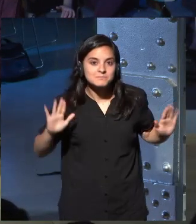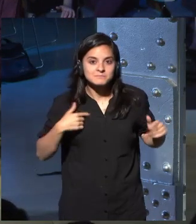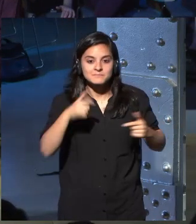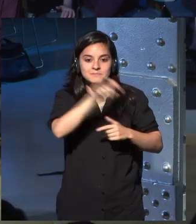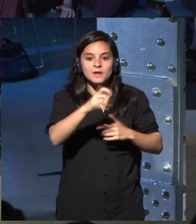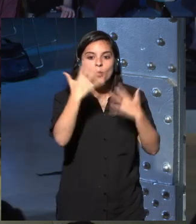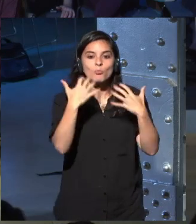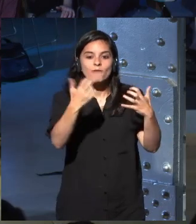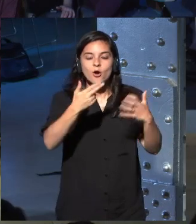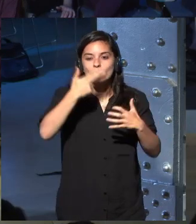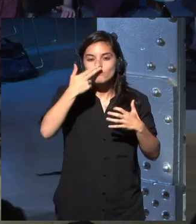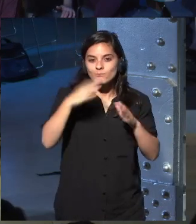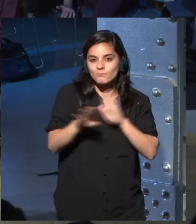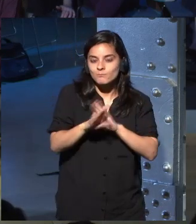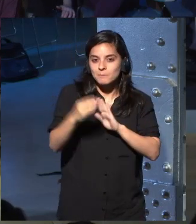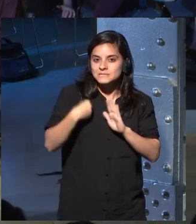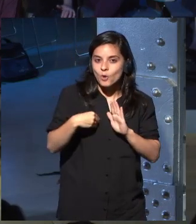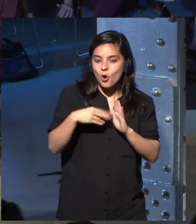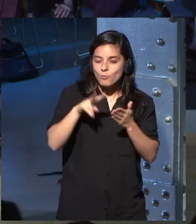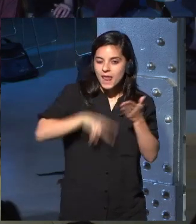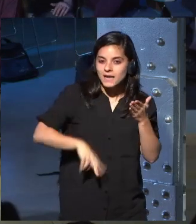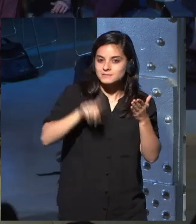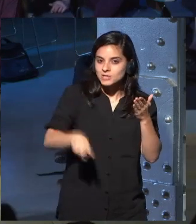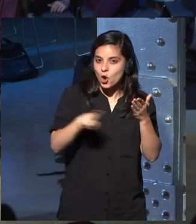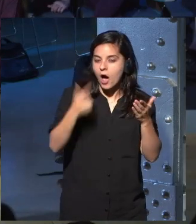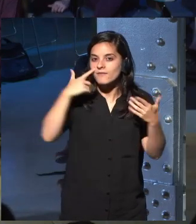we have the Siete cuentos.